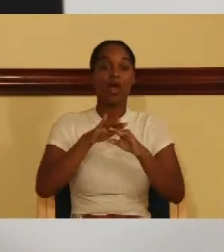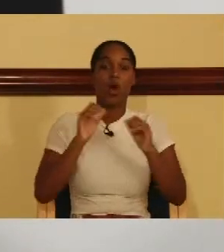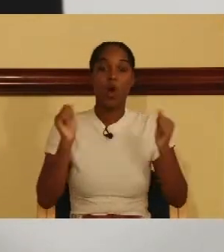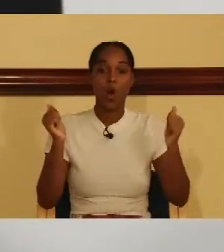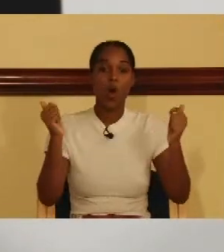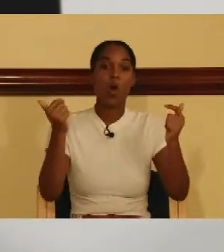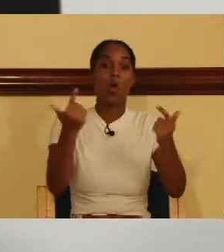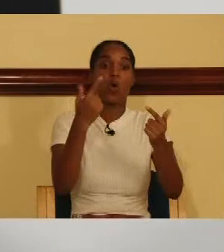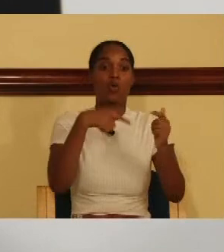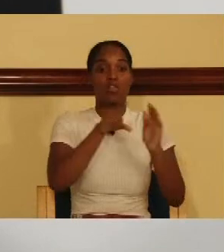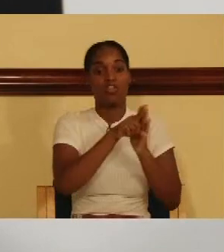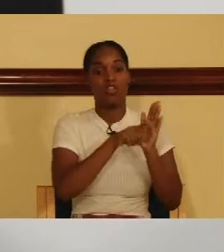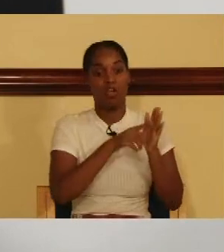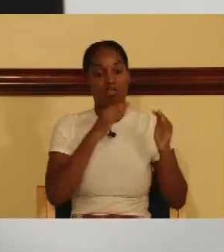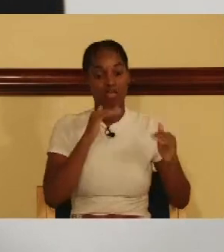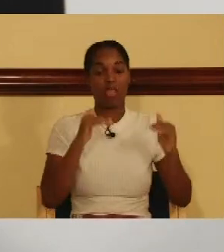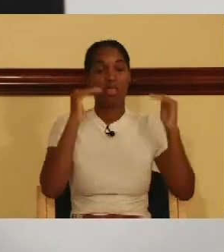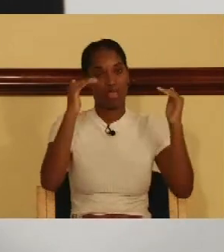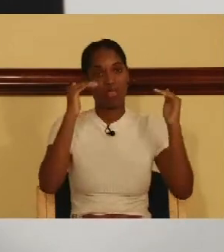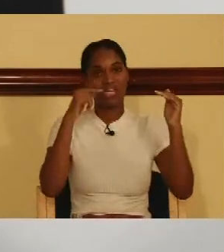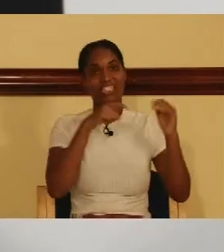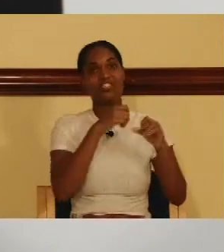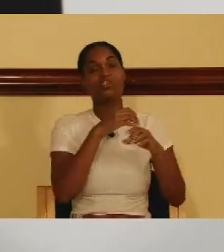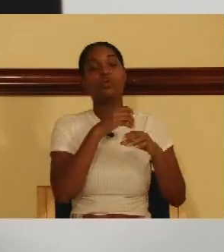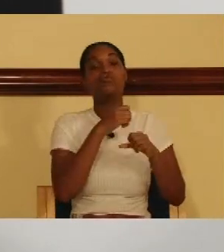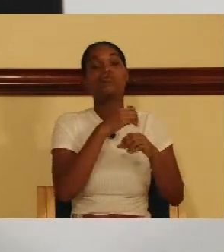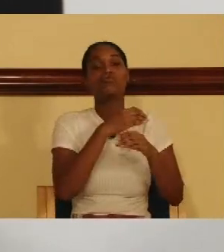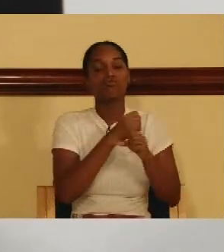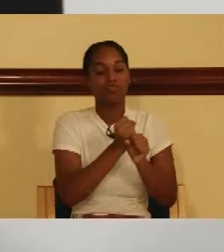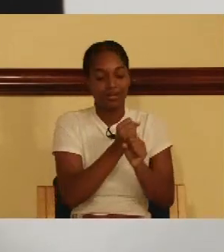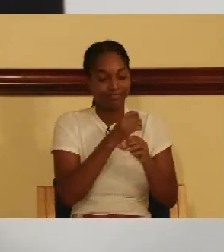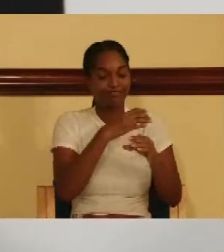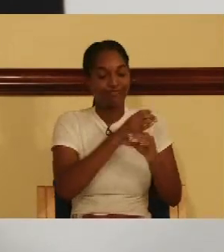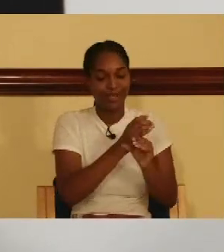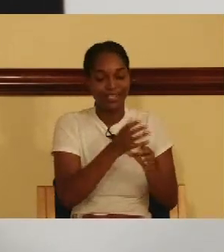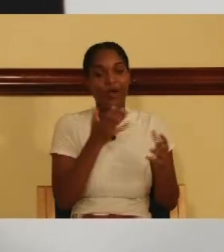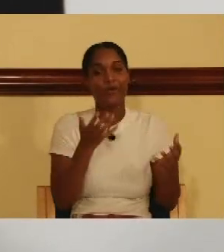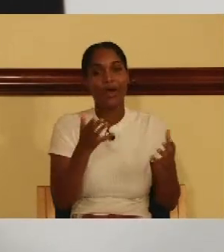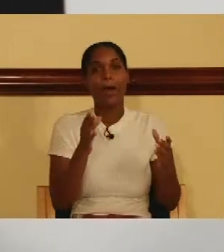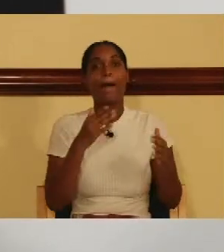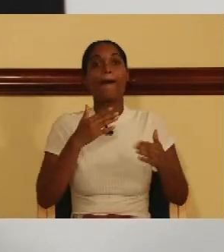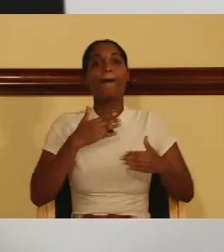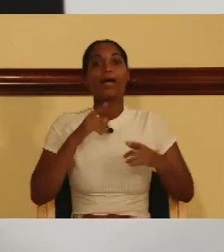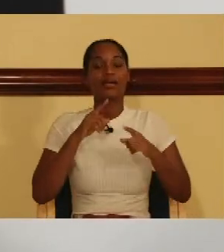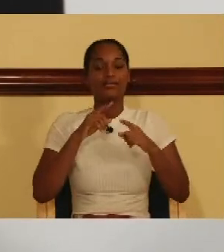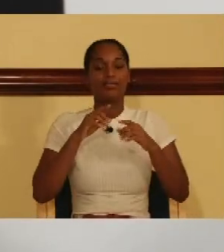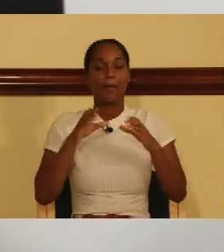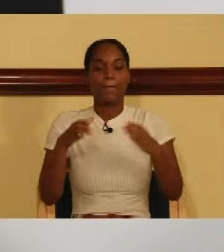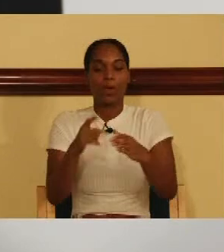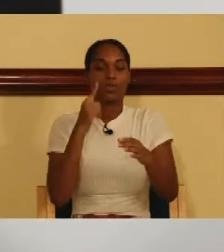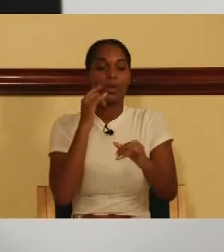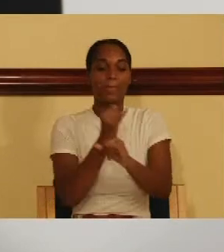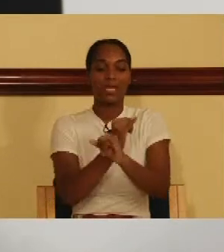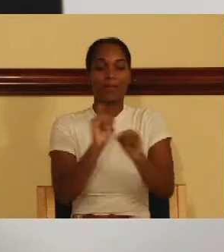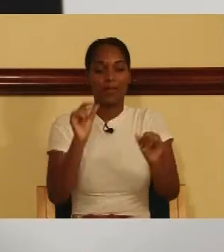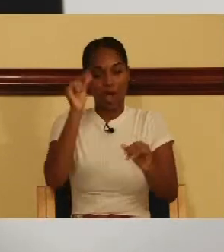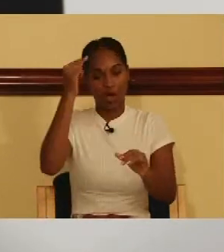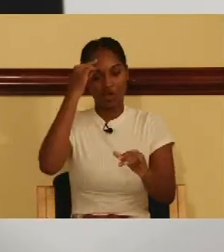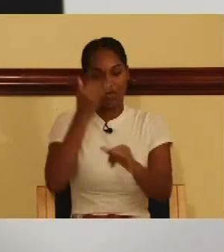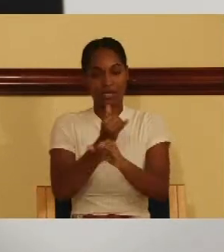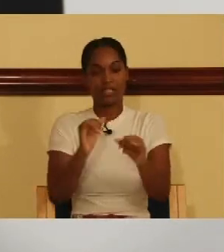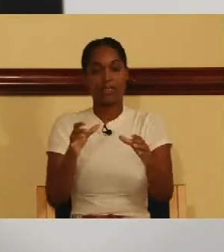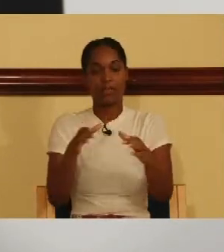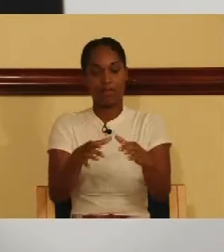are upheld, is creating a body corporate. So it will be an independent government body that